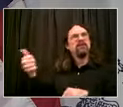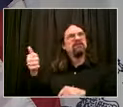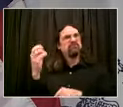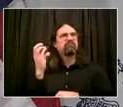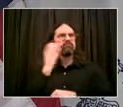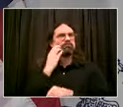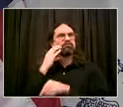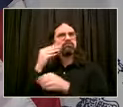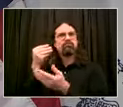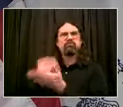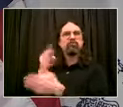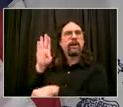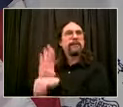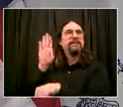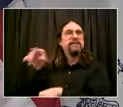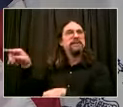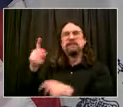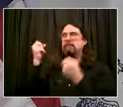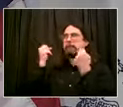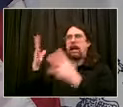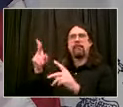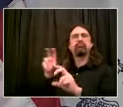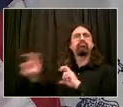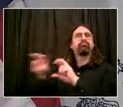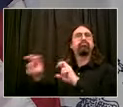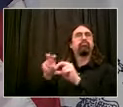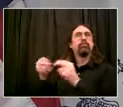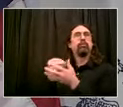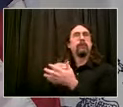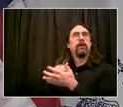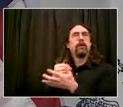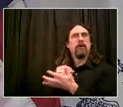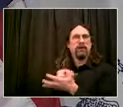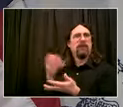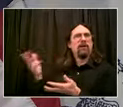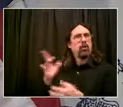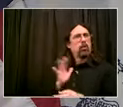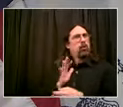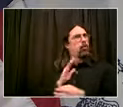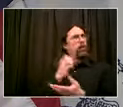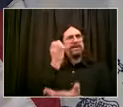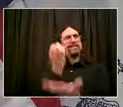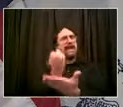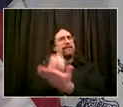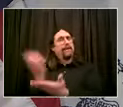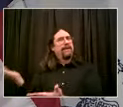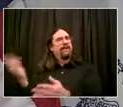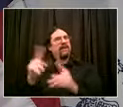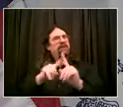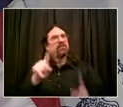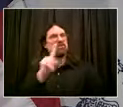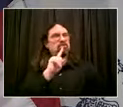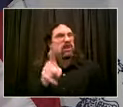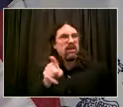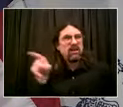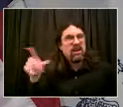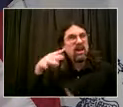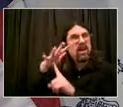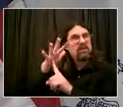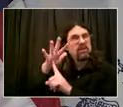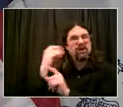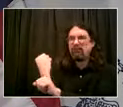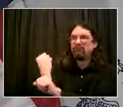run on leaded gasoline. So why are we putting hundreds of thousands of New Yorkers at risk of noise pollution and regular pollution for so little